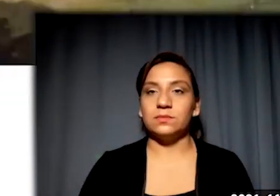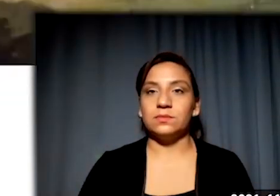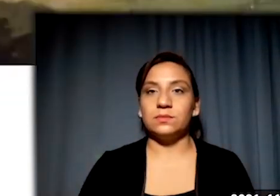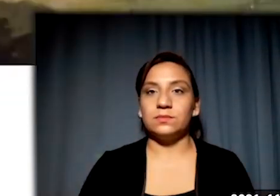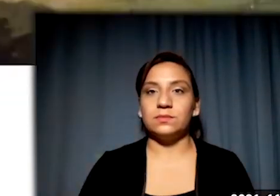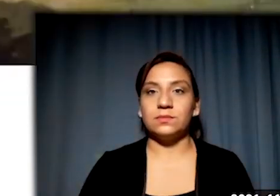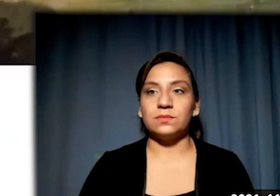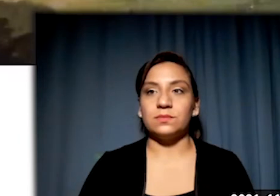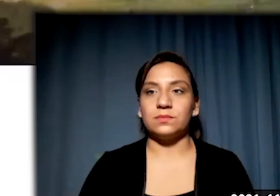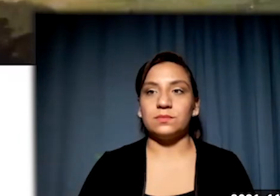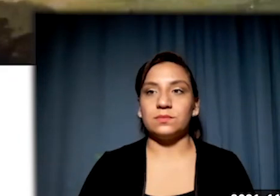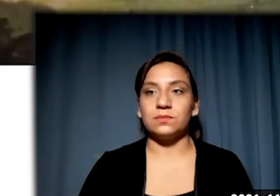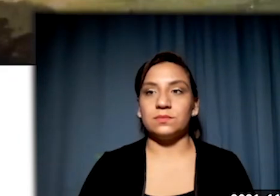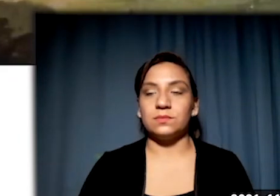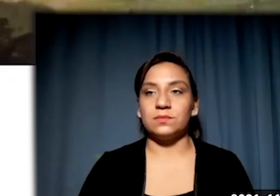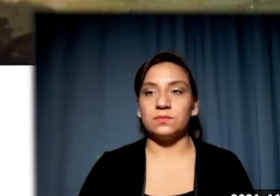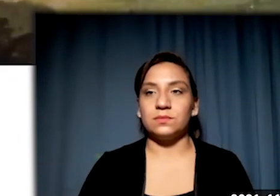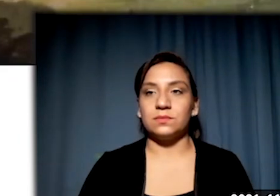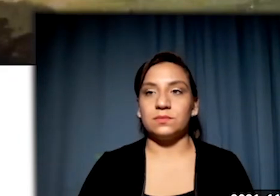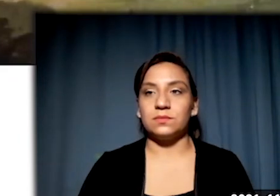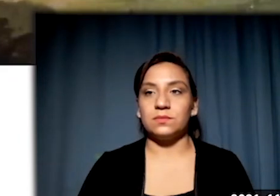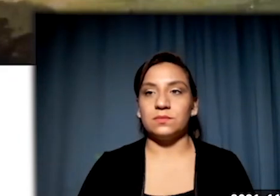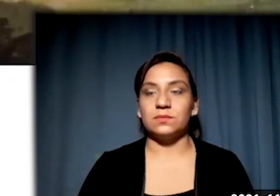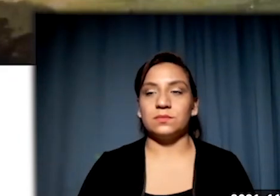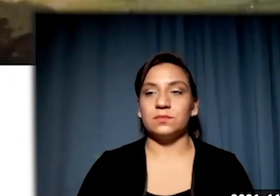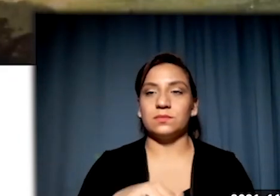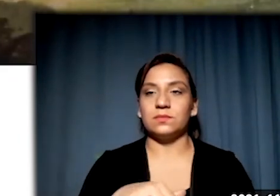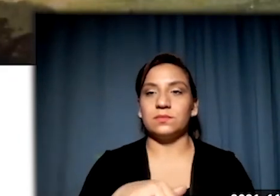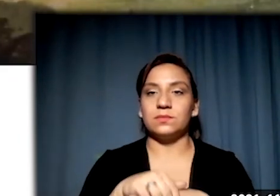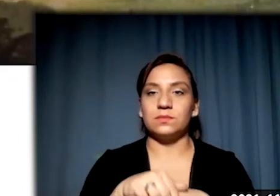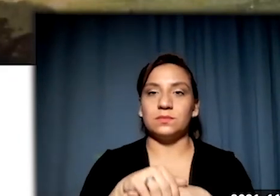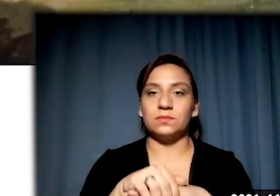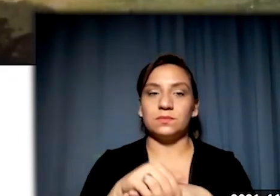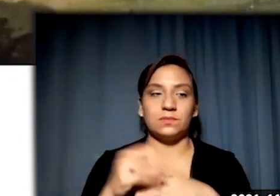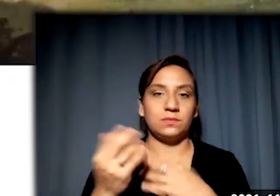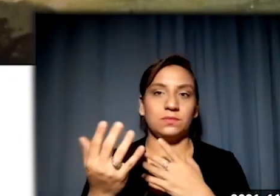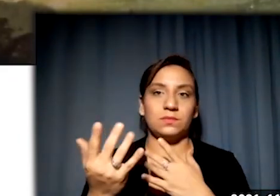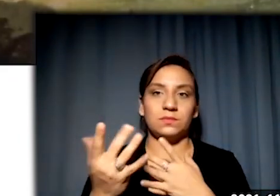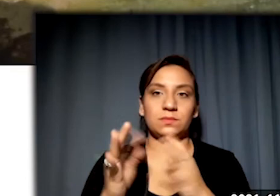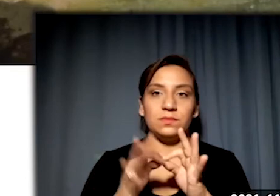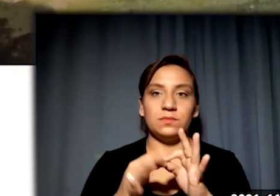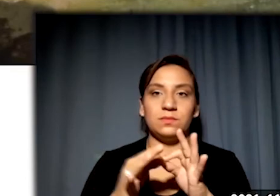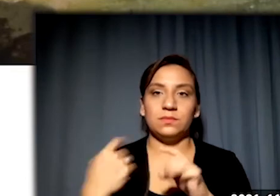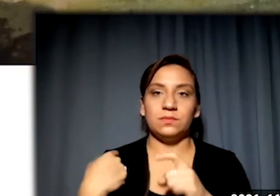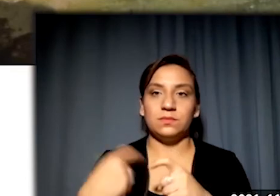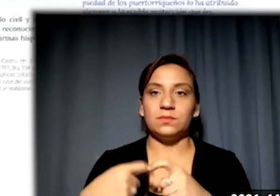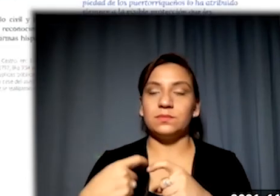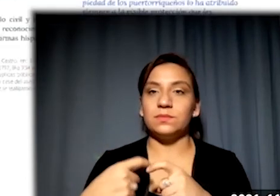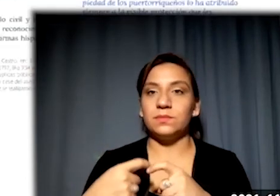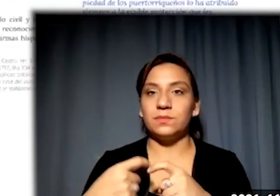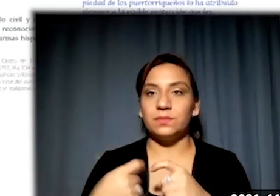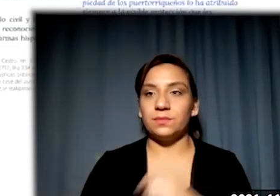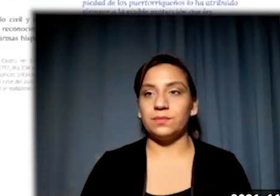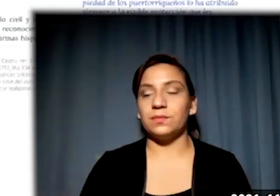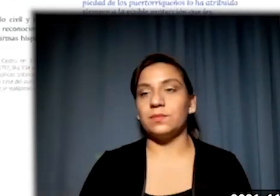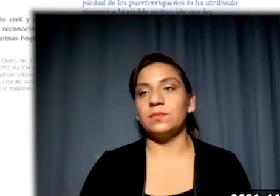words, the urban iconography shows its presence in the portraits of the fixed garrison regiment